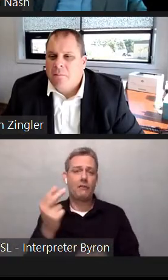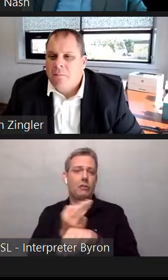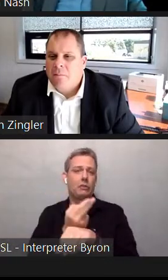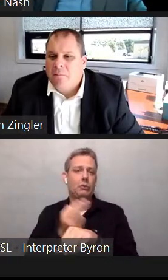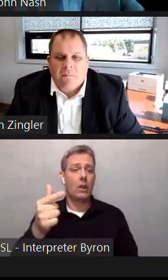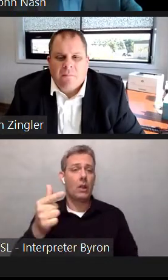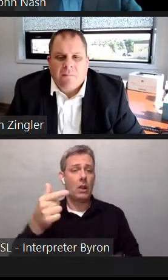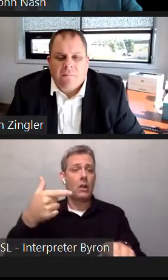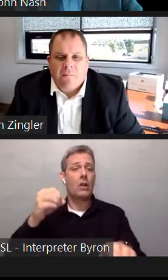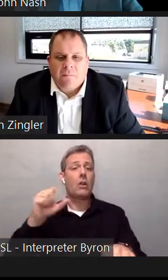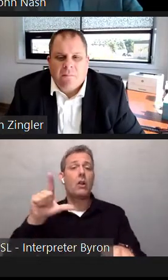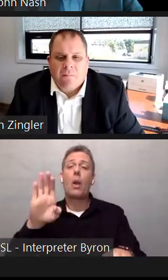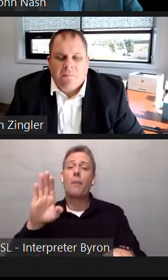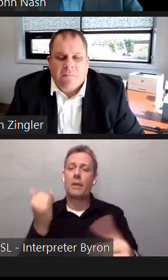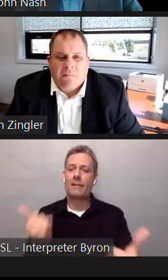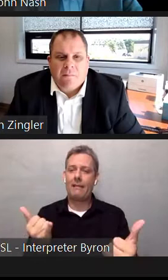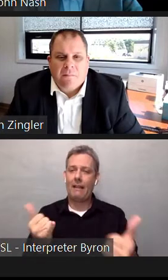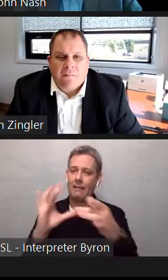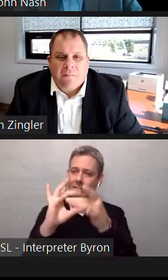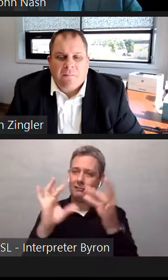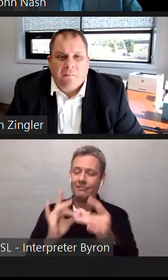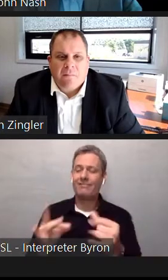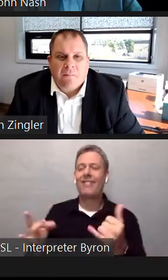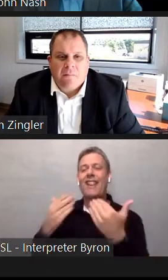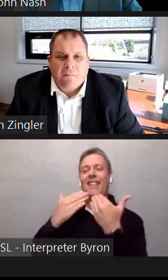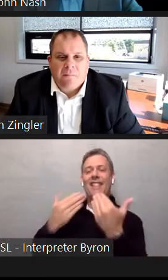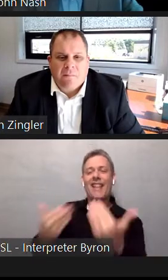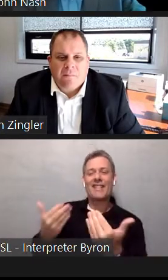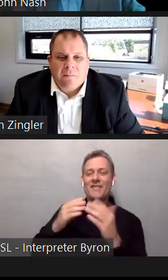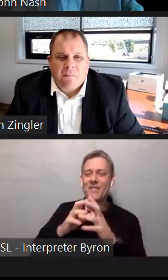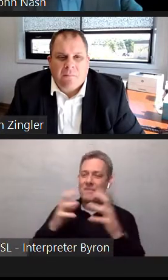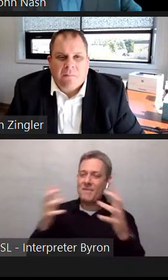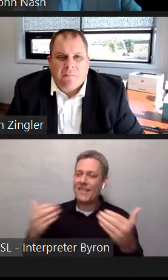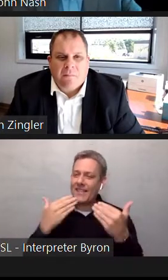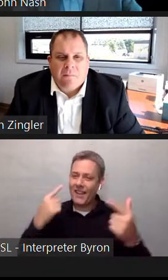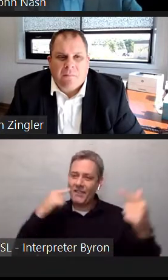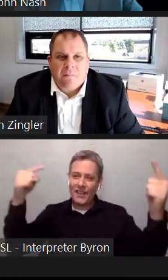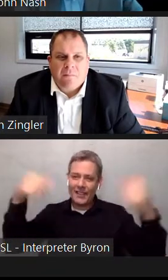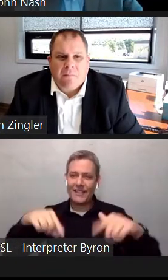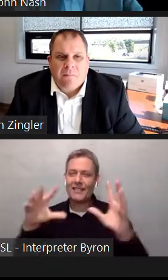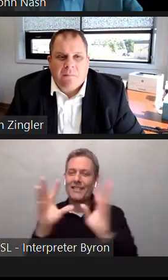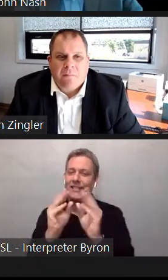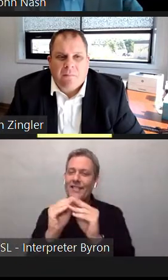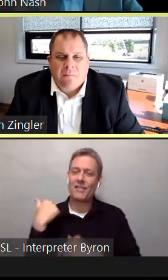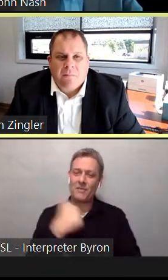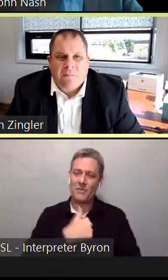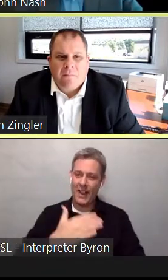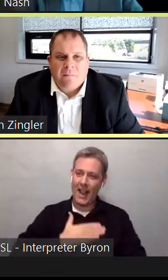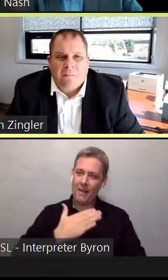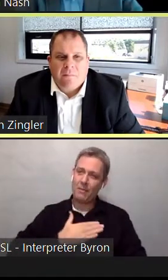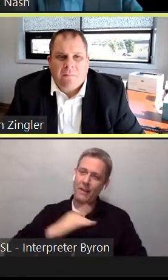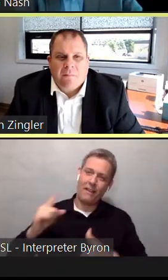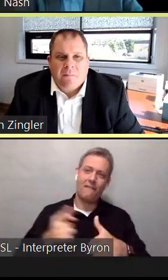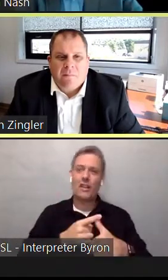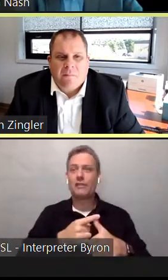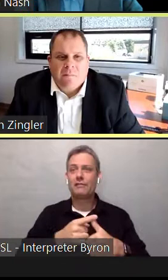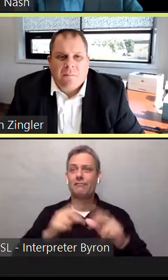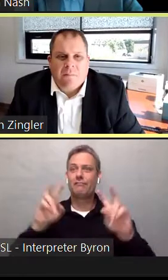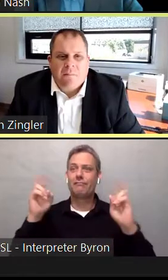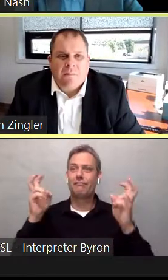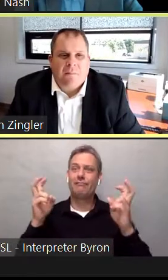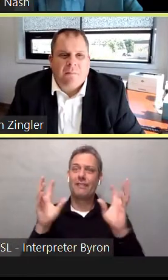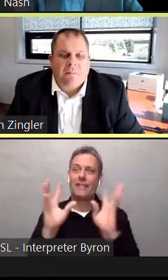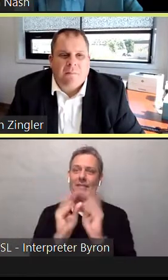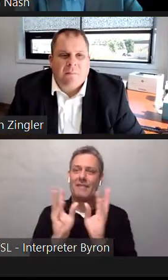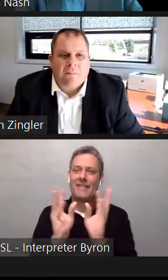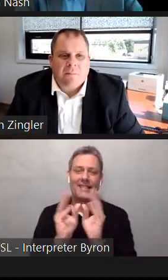supports session. Thanks so much and welcome to convention, everyone. We're very pleased to be the first breakout session. My name